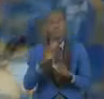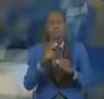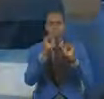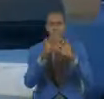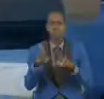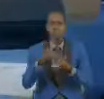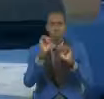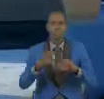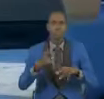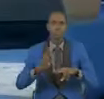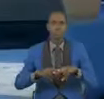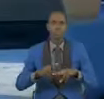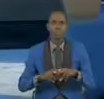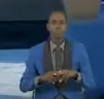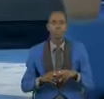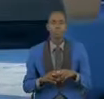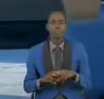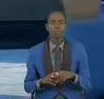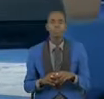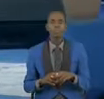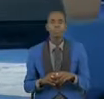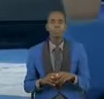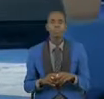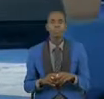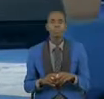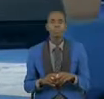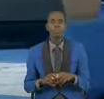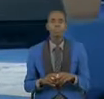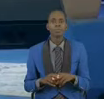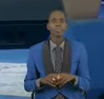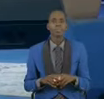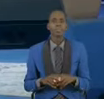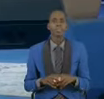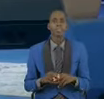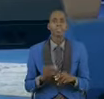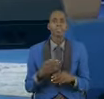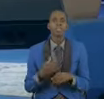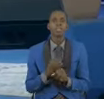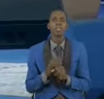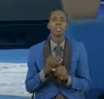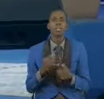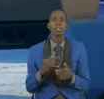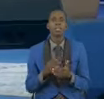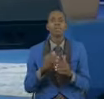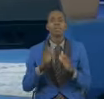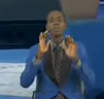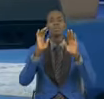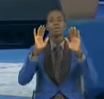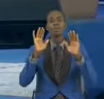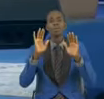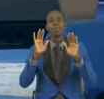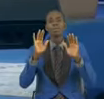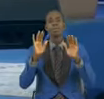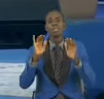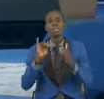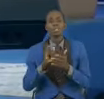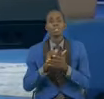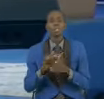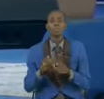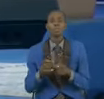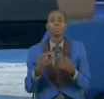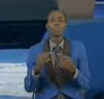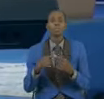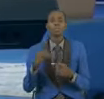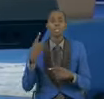down. Isn't it wonderful that as we're coming to the conclusion today, we're